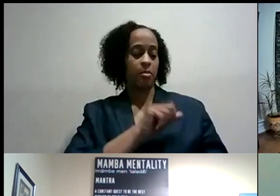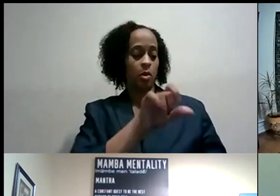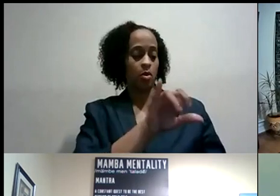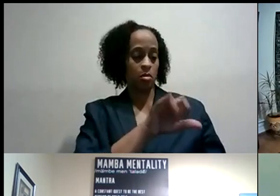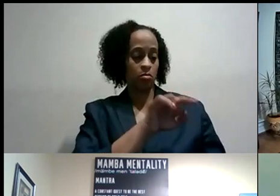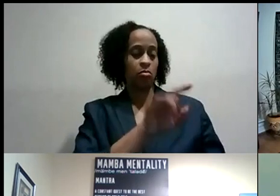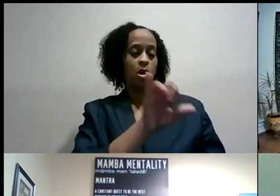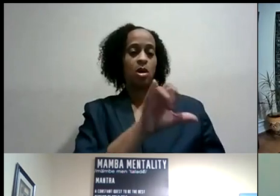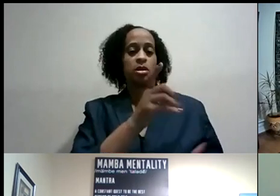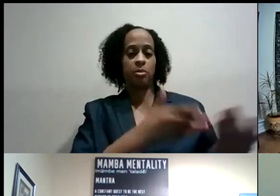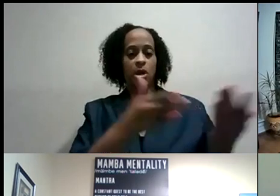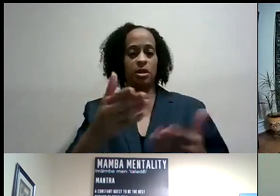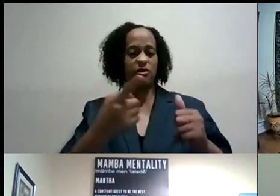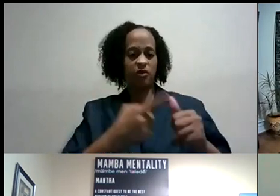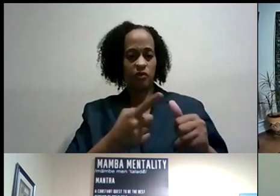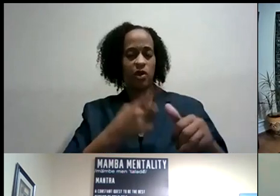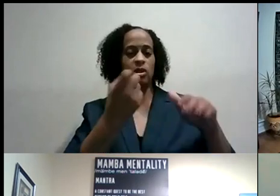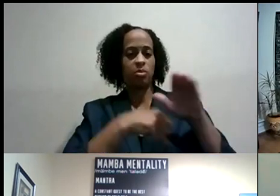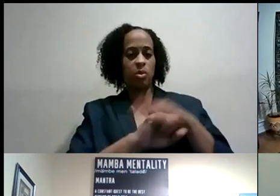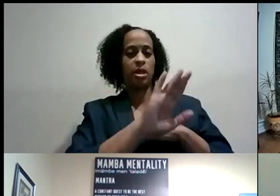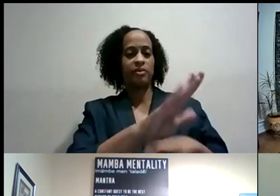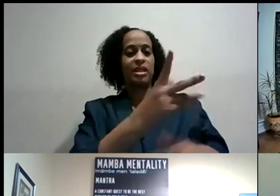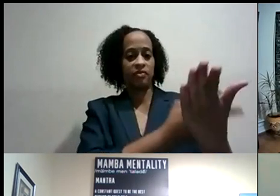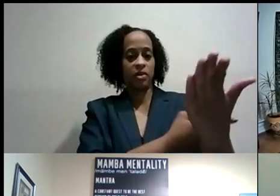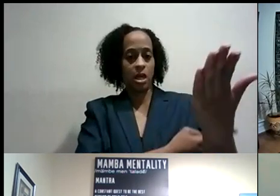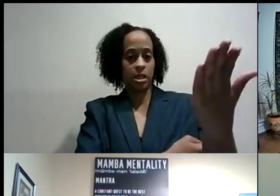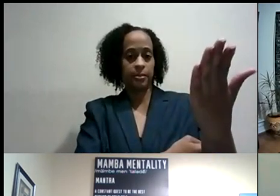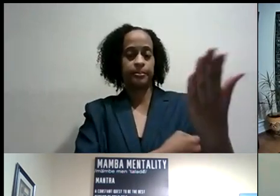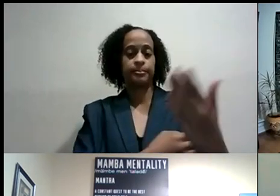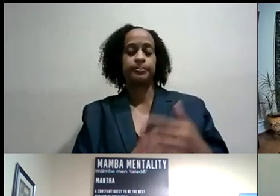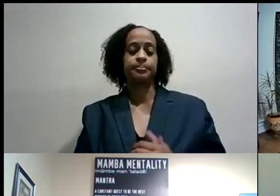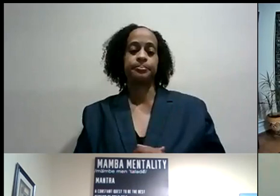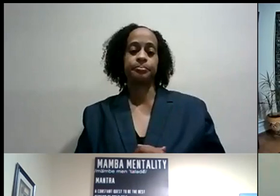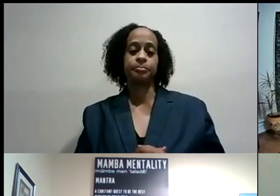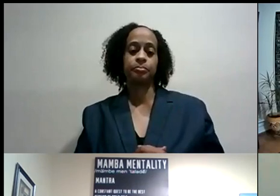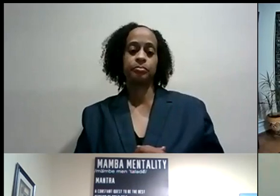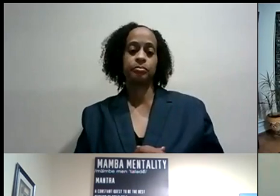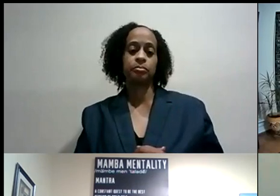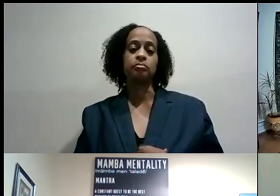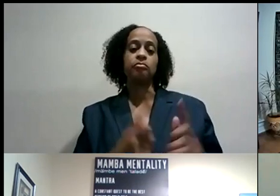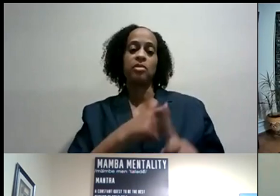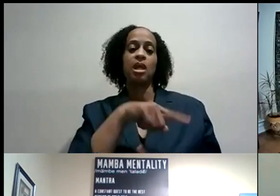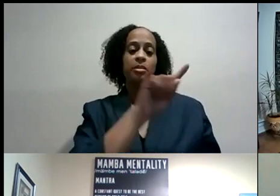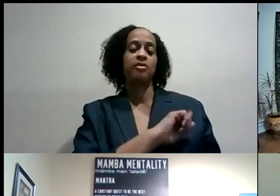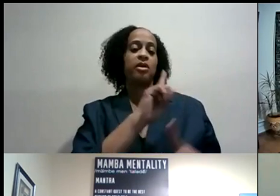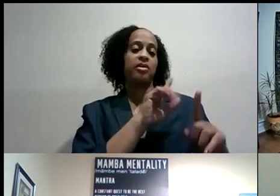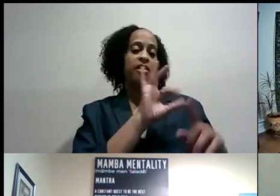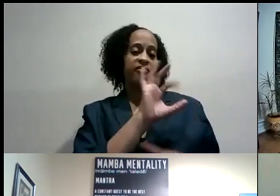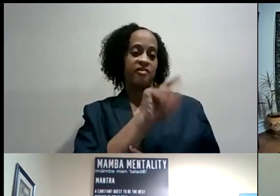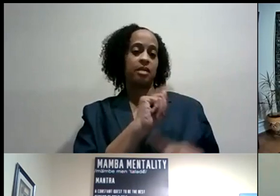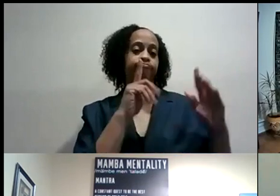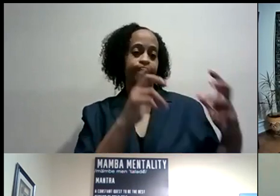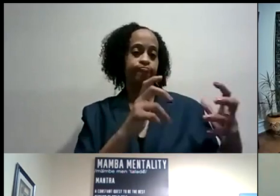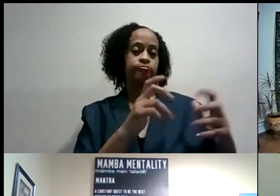the firstborn of his flock and of their fat. And so God